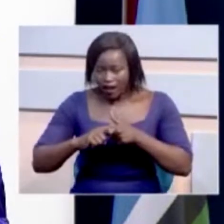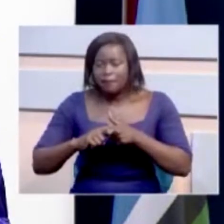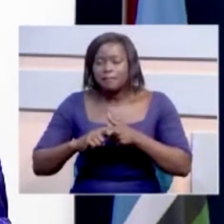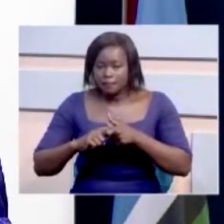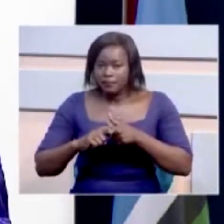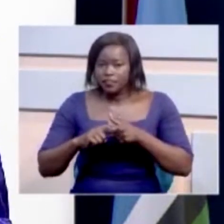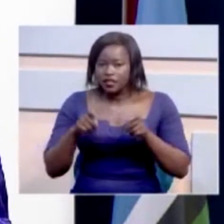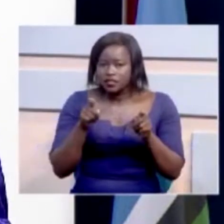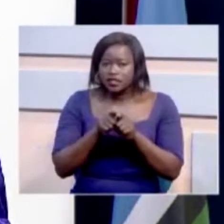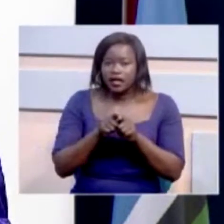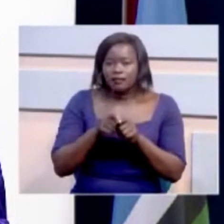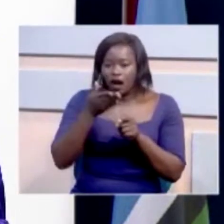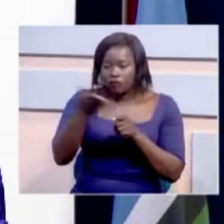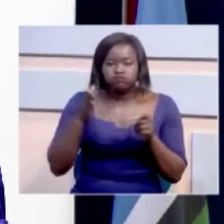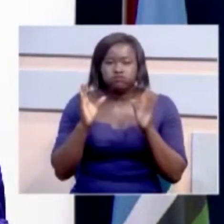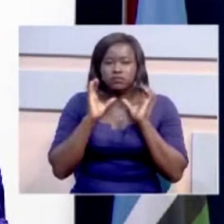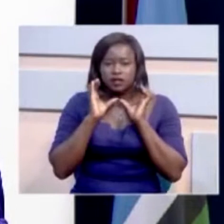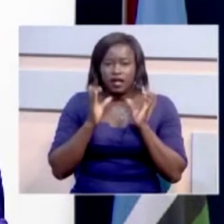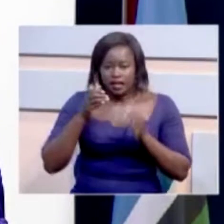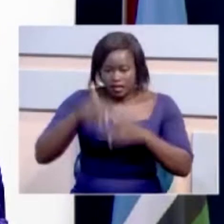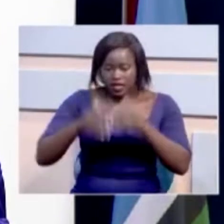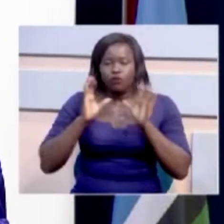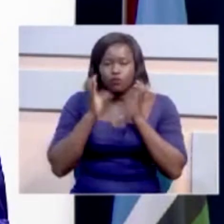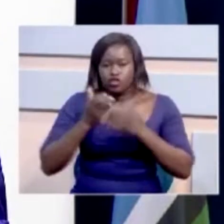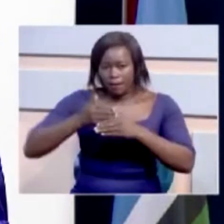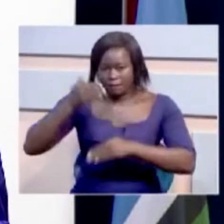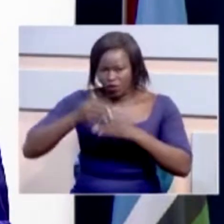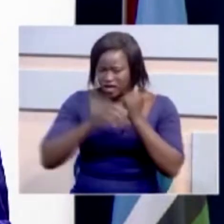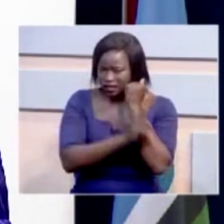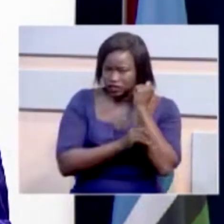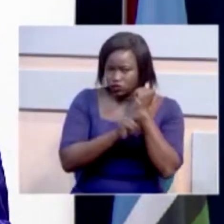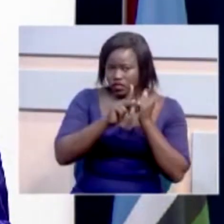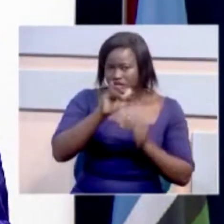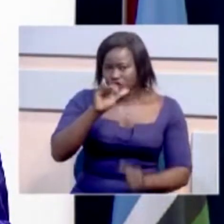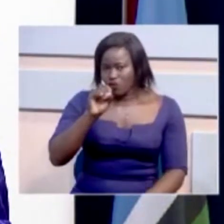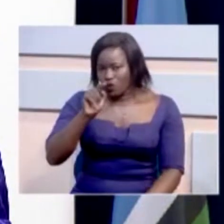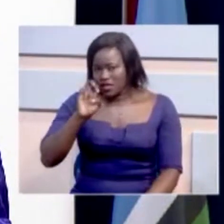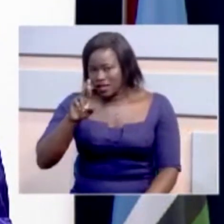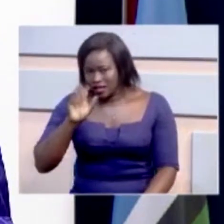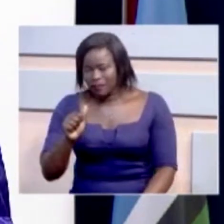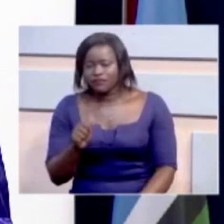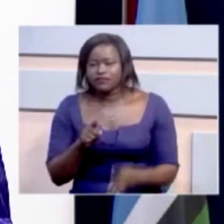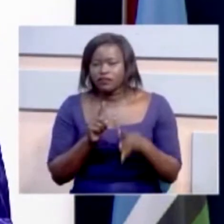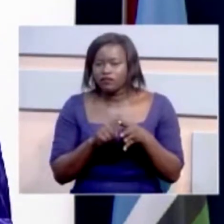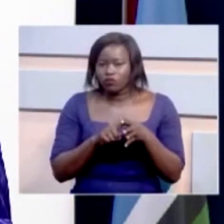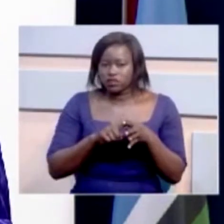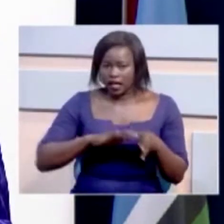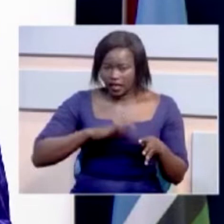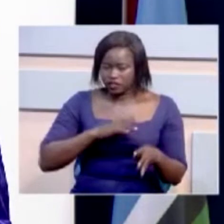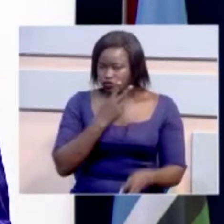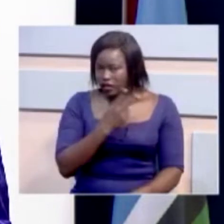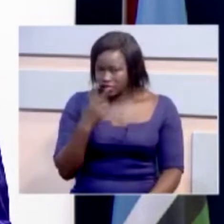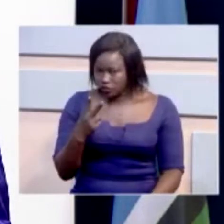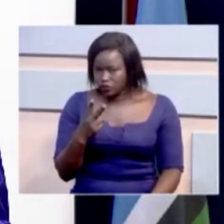identified among the border communities from Chotera District, and 4, a